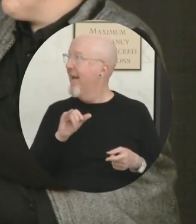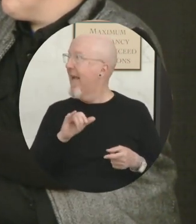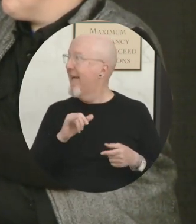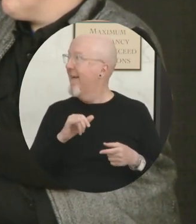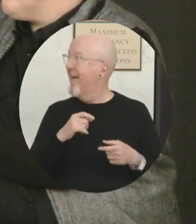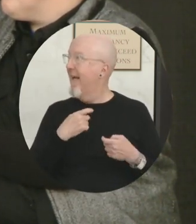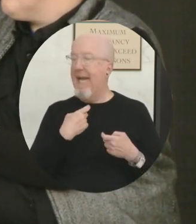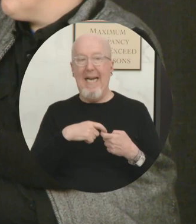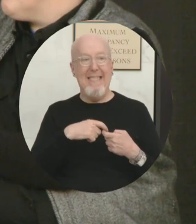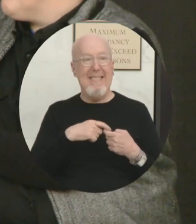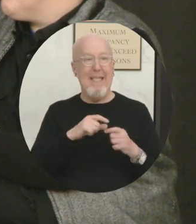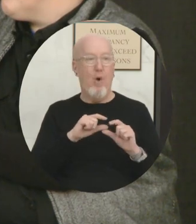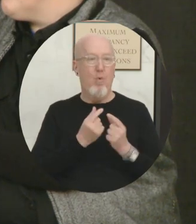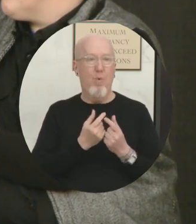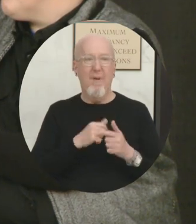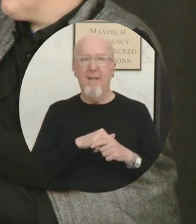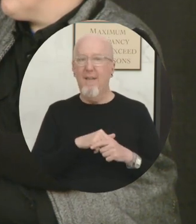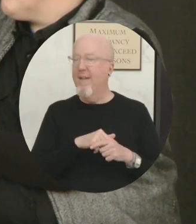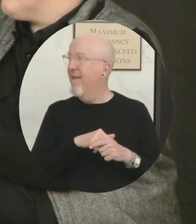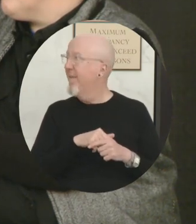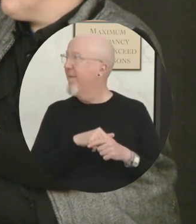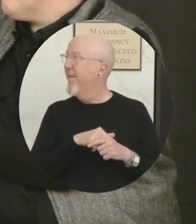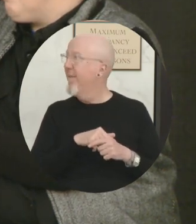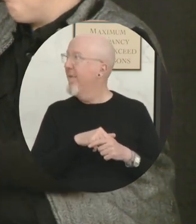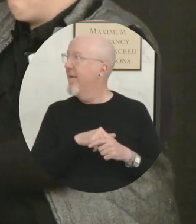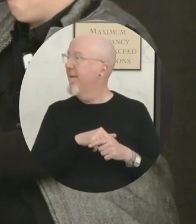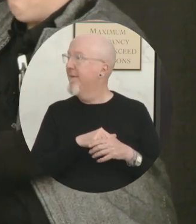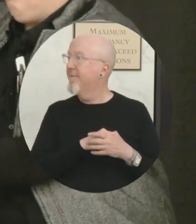now, you know, that's just something you really, I think you just have to be aware of.